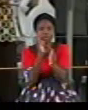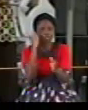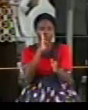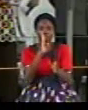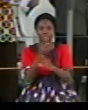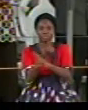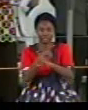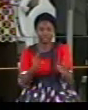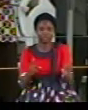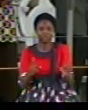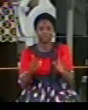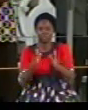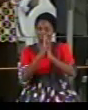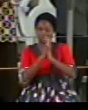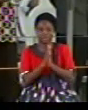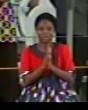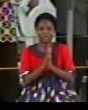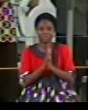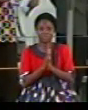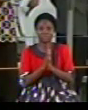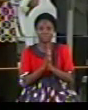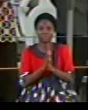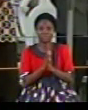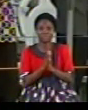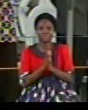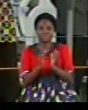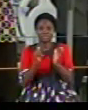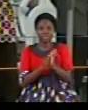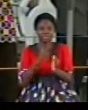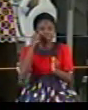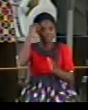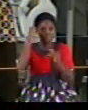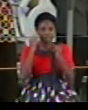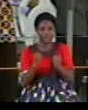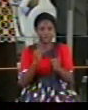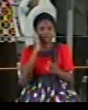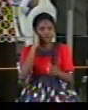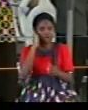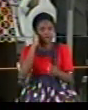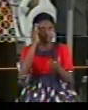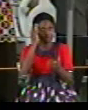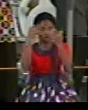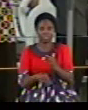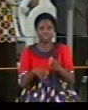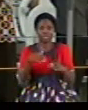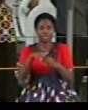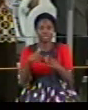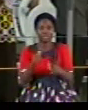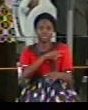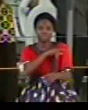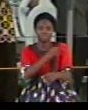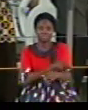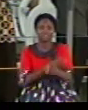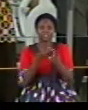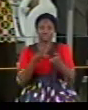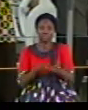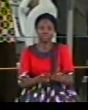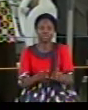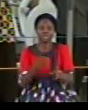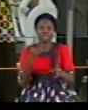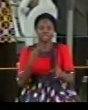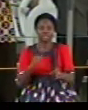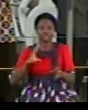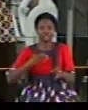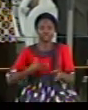that tonight His power will come down in a mighty way. The souls will be saved. Sinners will be